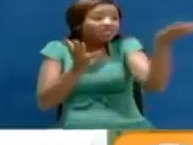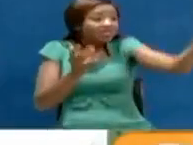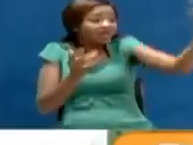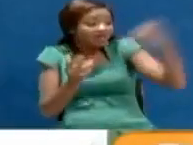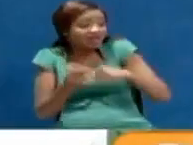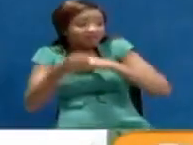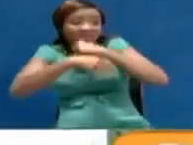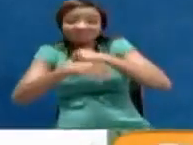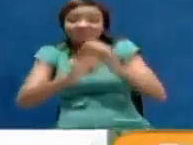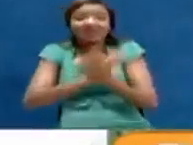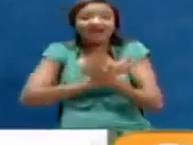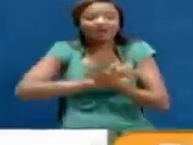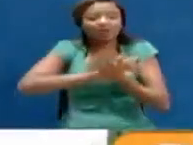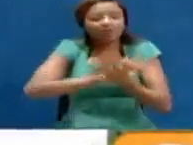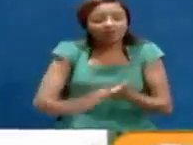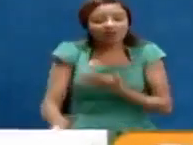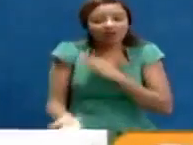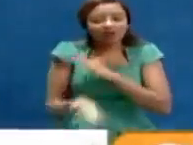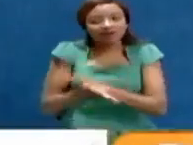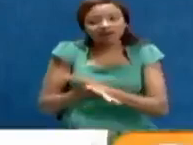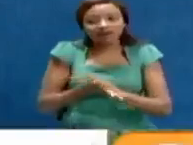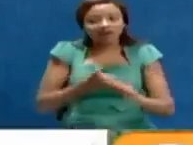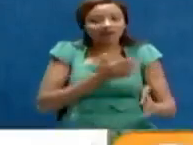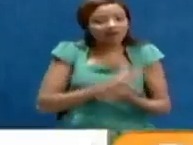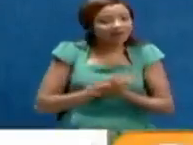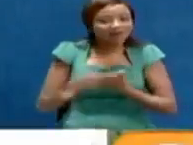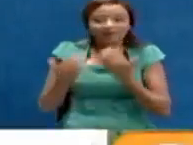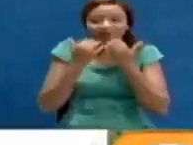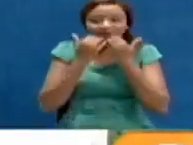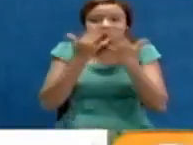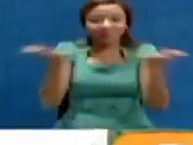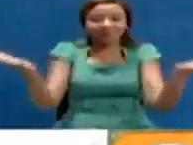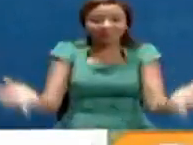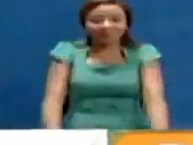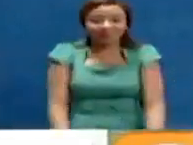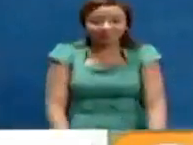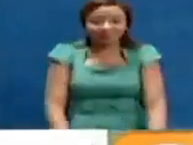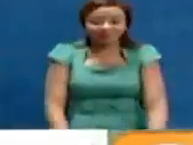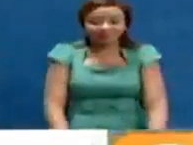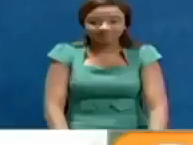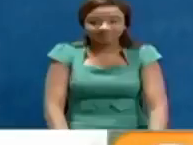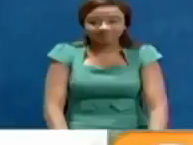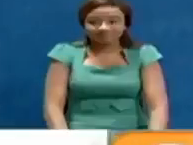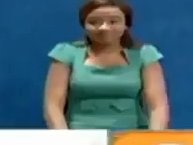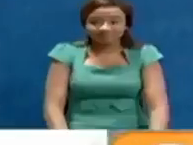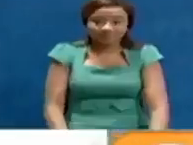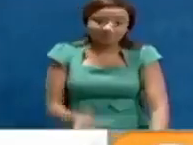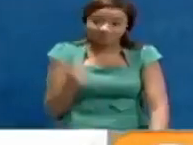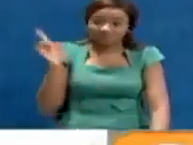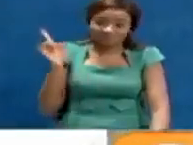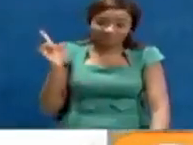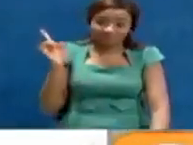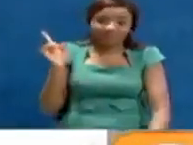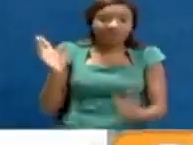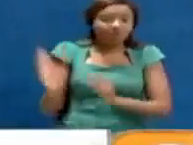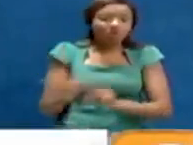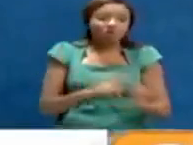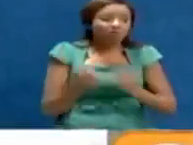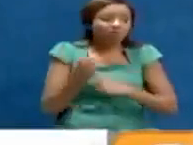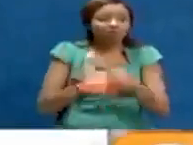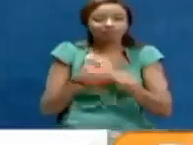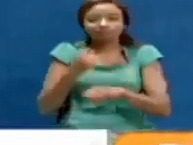kutujulisha mambo ya Kenya, kwamba inaenda hivi, ama mambo ya ama town enye vile inaenda. The worrying old normal in these remote areas